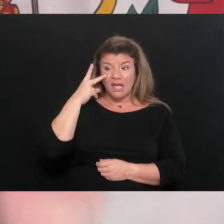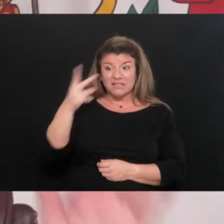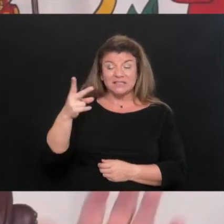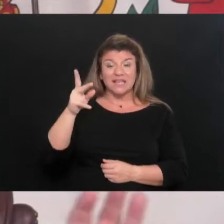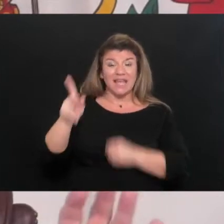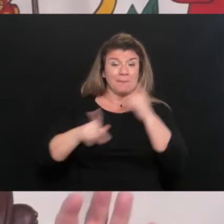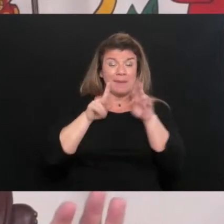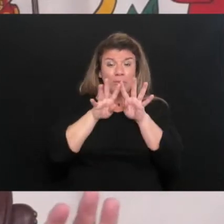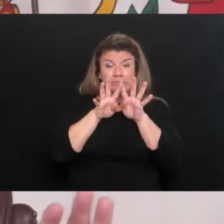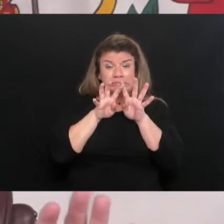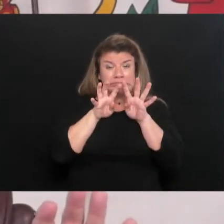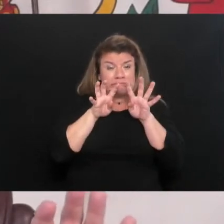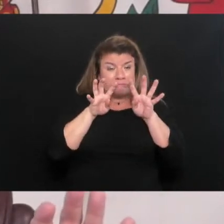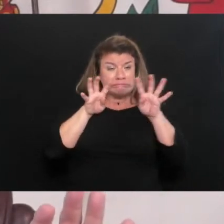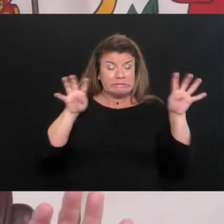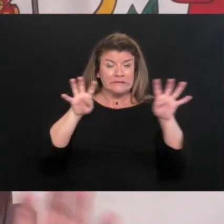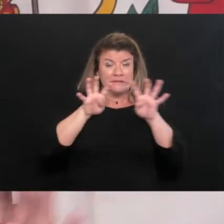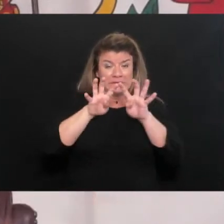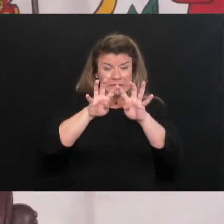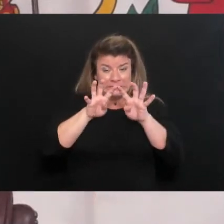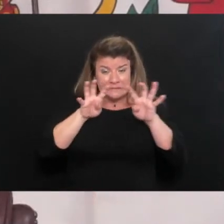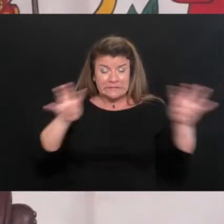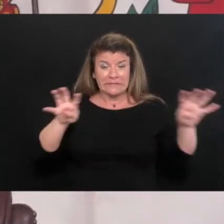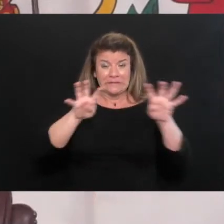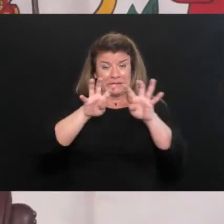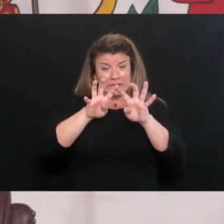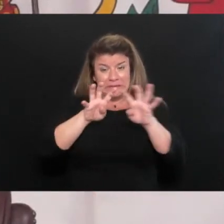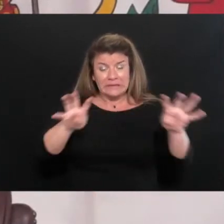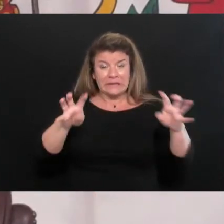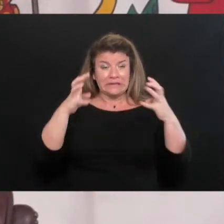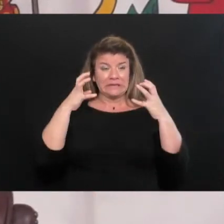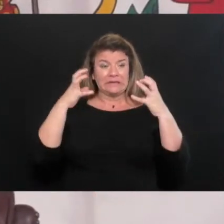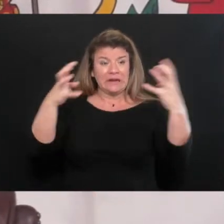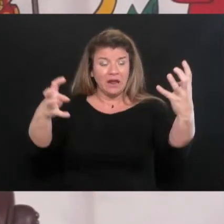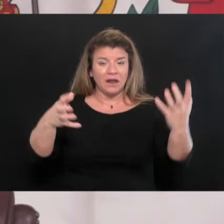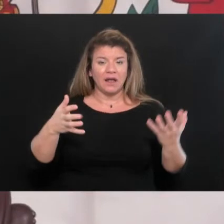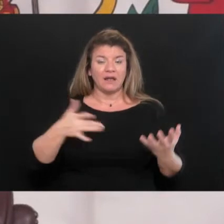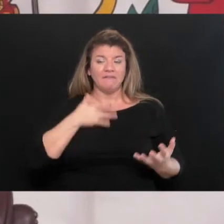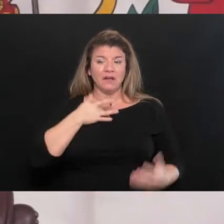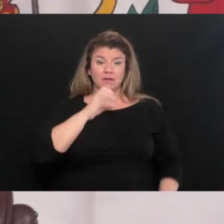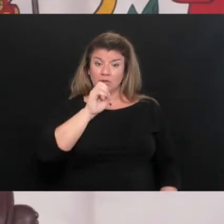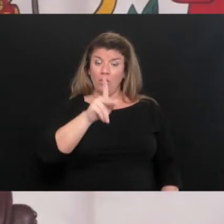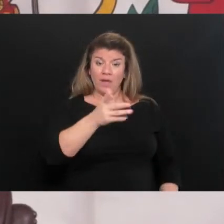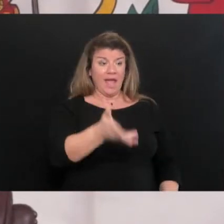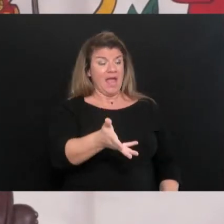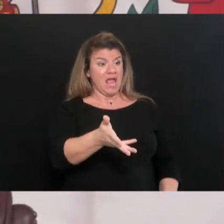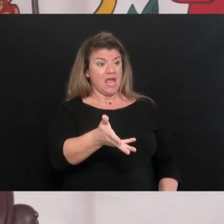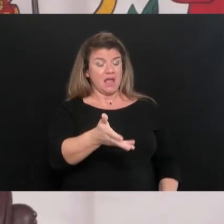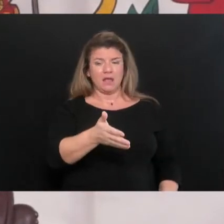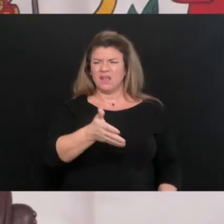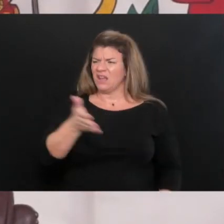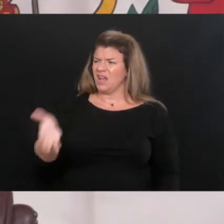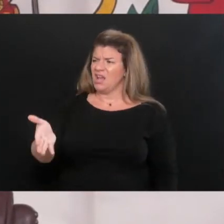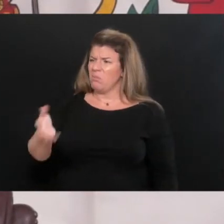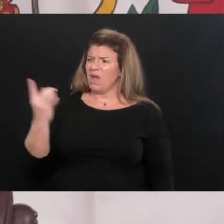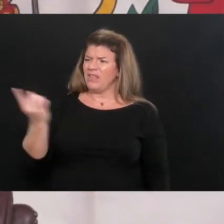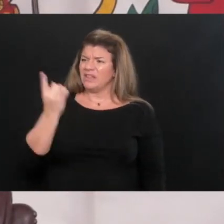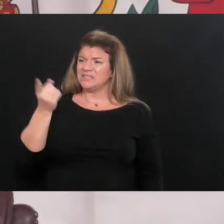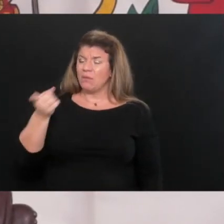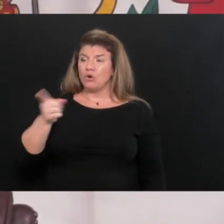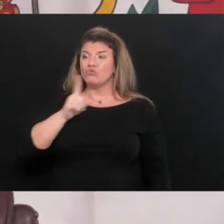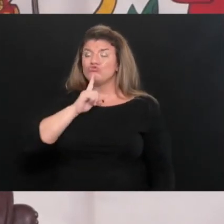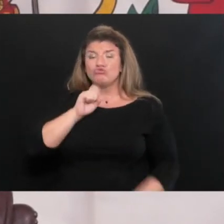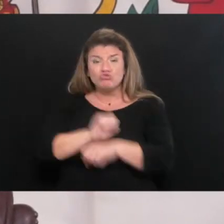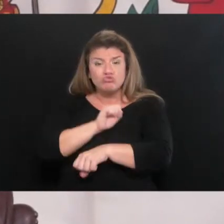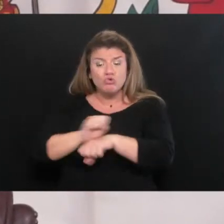wall to wall, and then at the same time think it's okay for someone who really